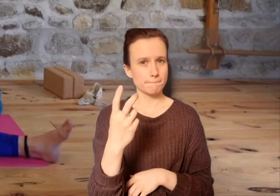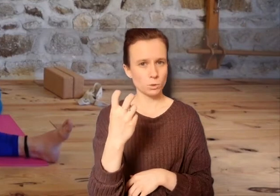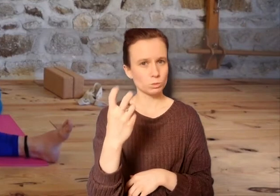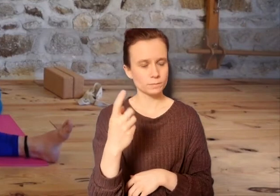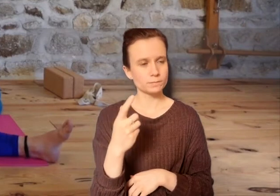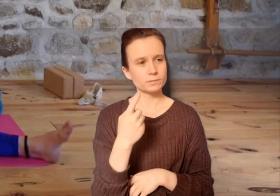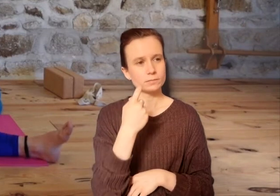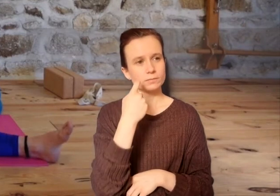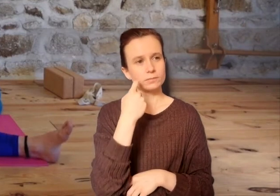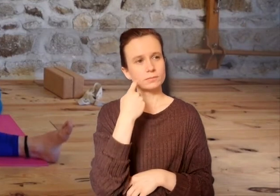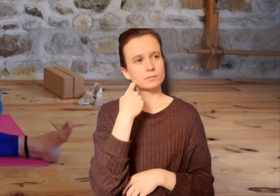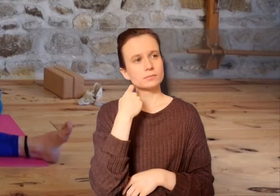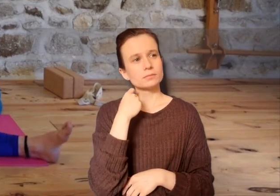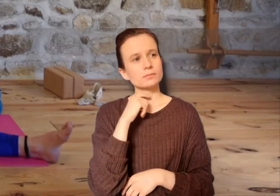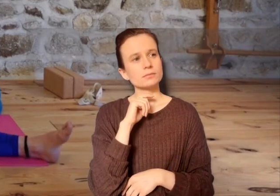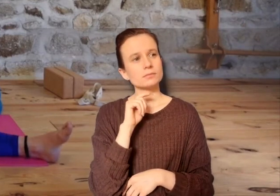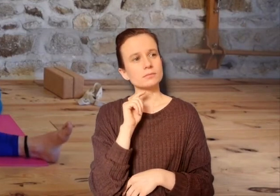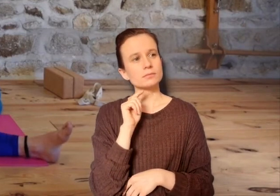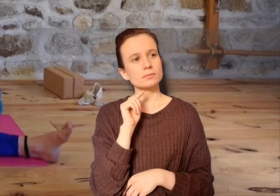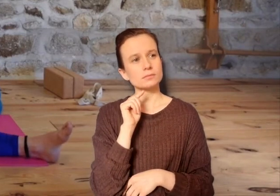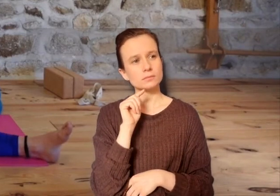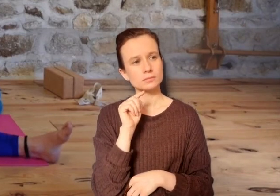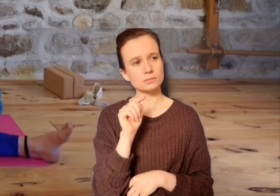Couple more breaths here.